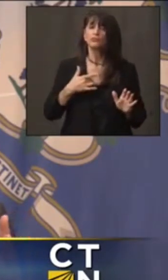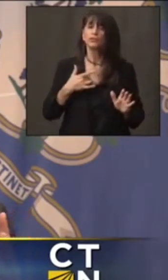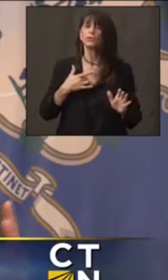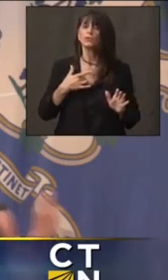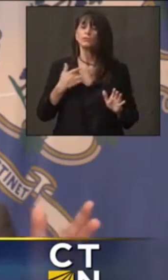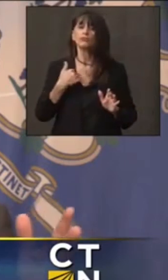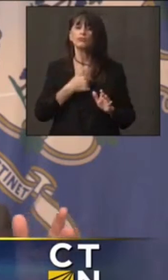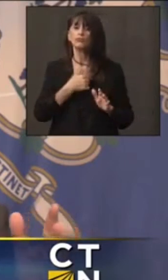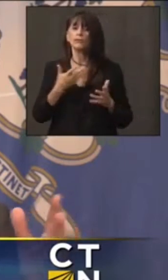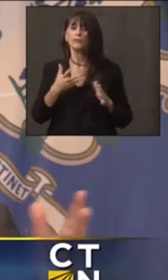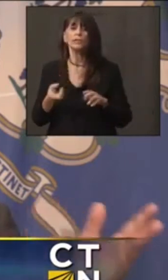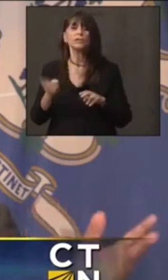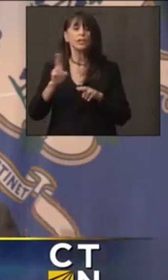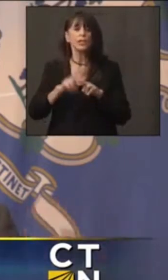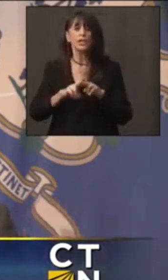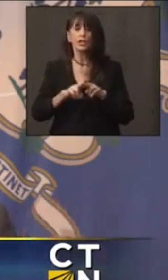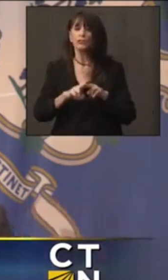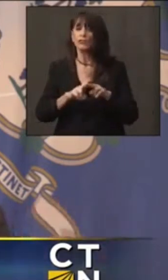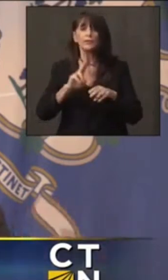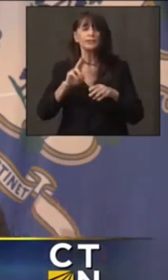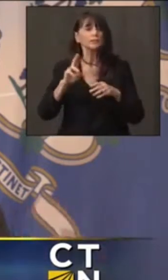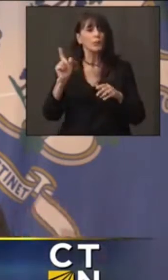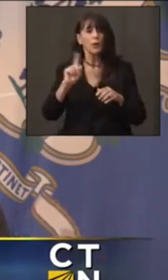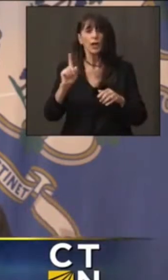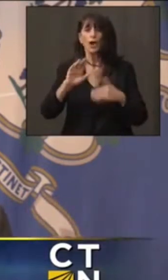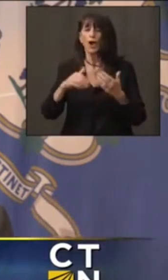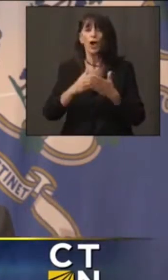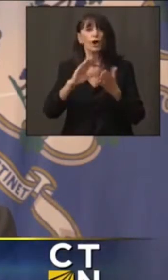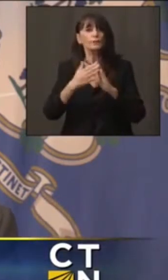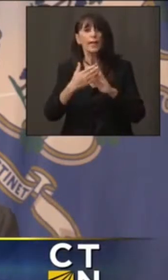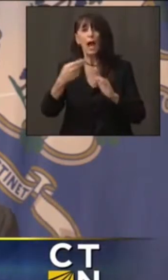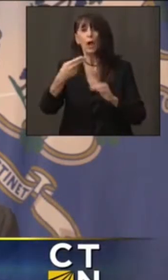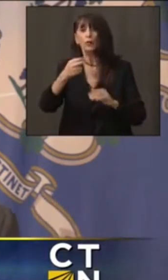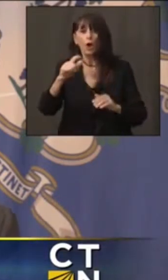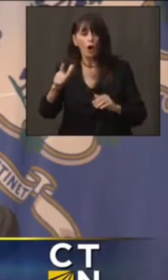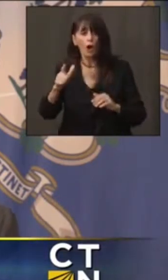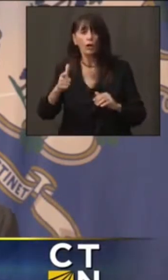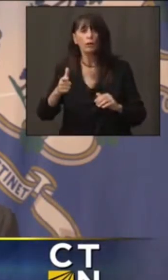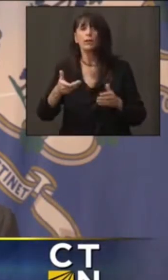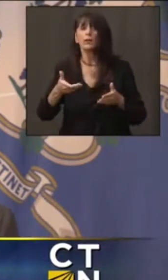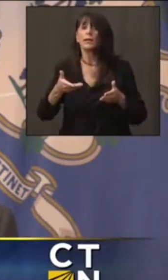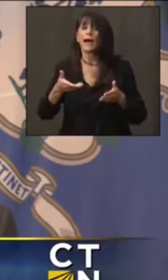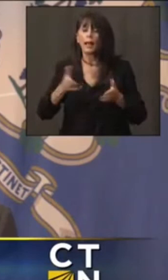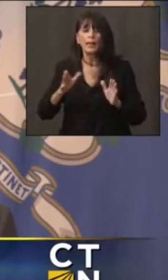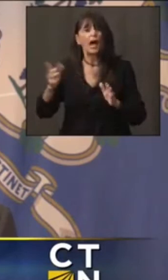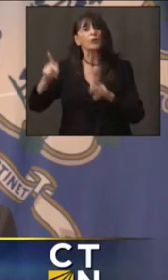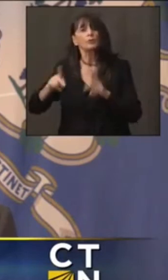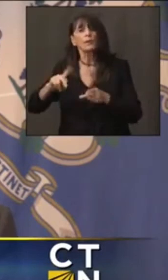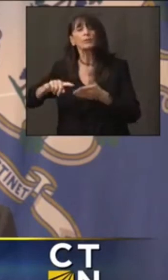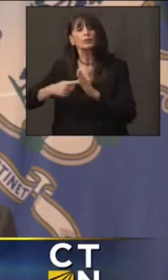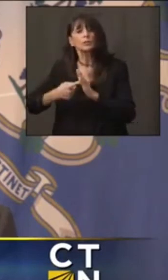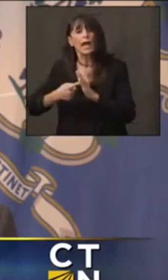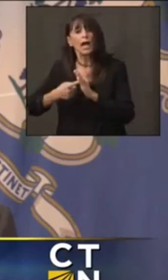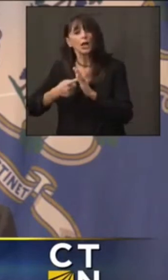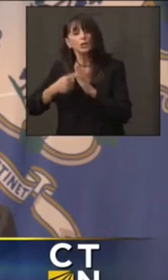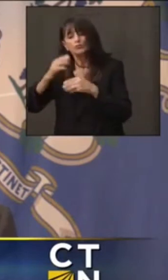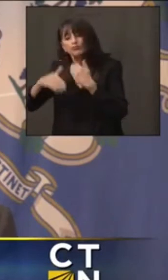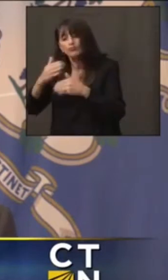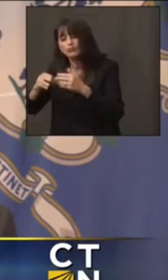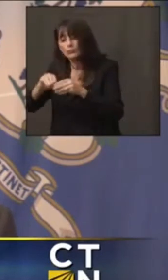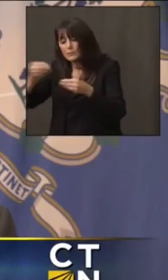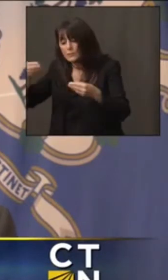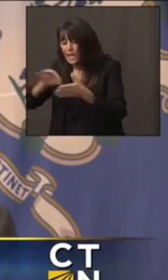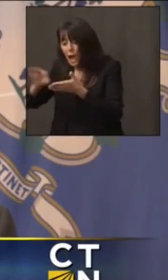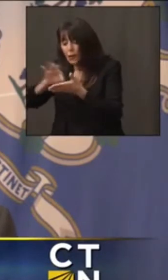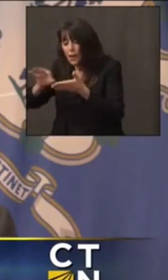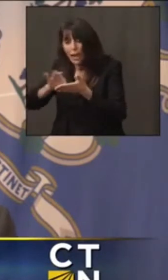expanded the capacity at all of our local town halls so they can start processing the ballots sooner, so they can start counting the ballots